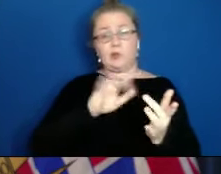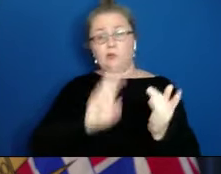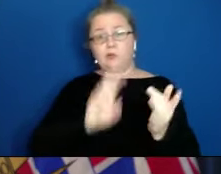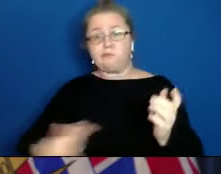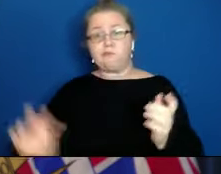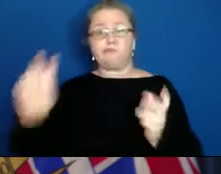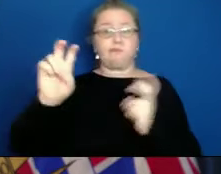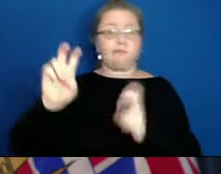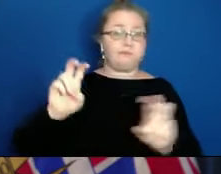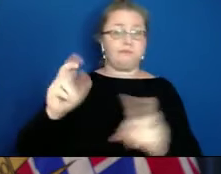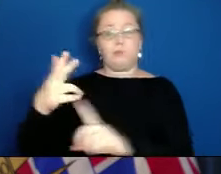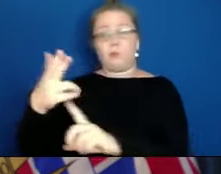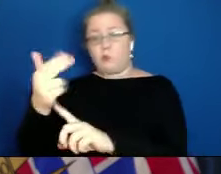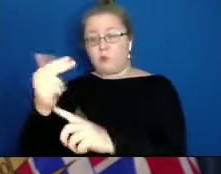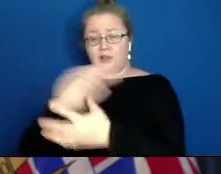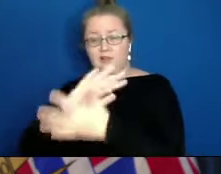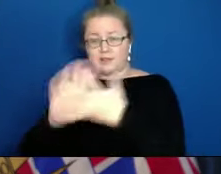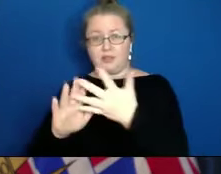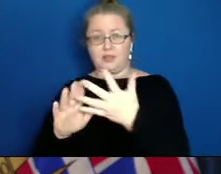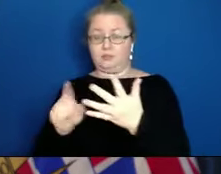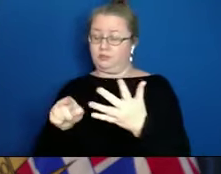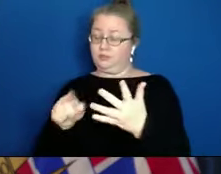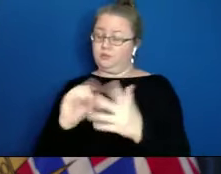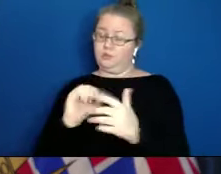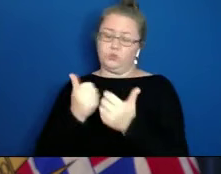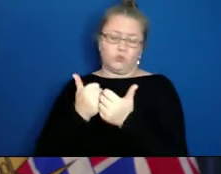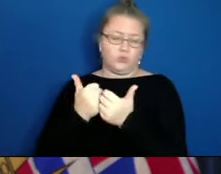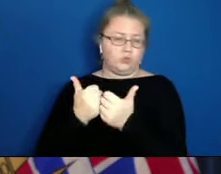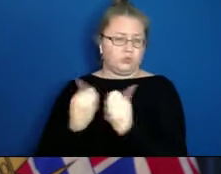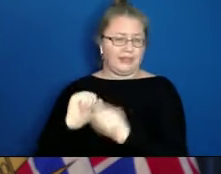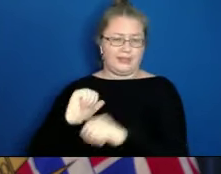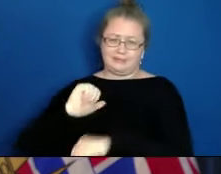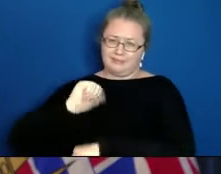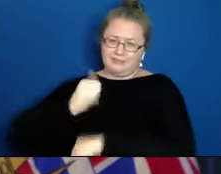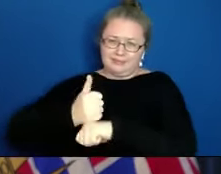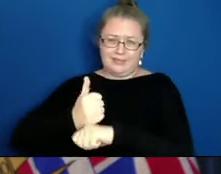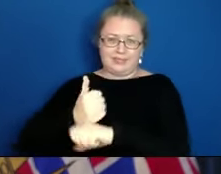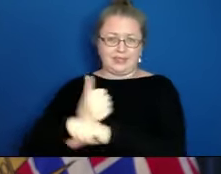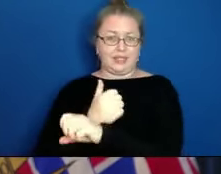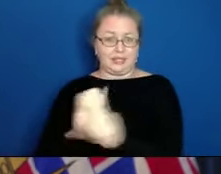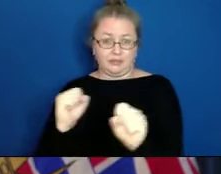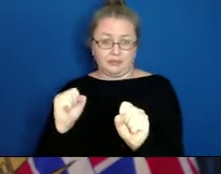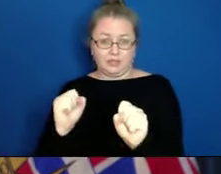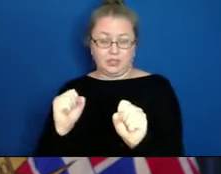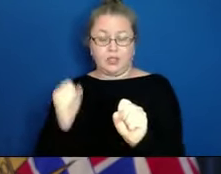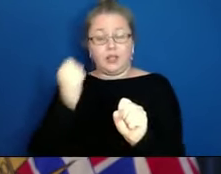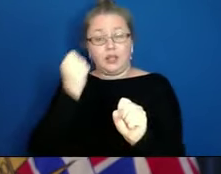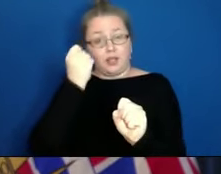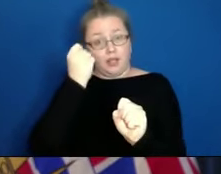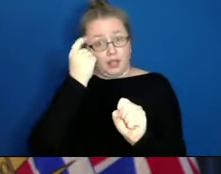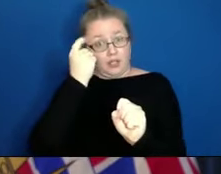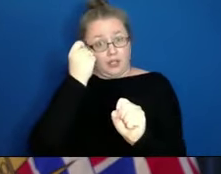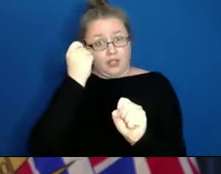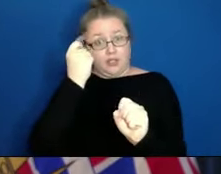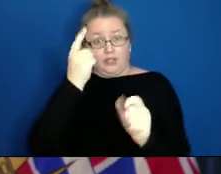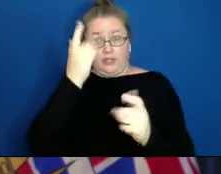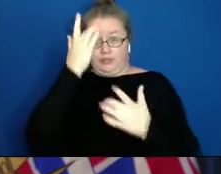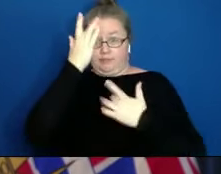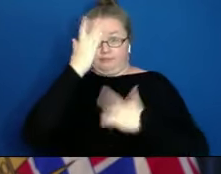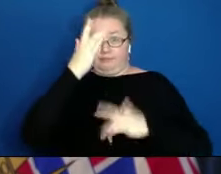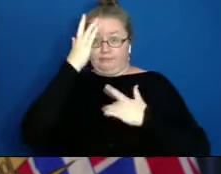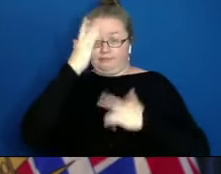themselves, for their guests and staff. The challenge that we are facing is that we have seen a significant increase in